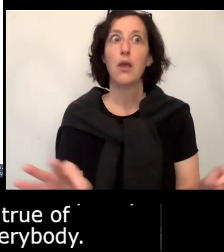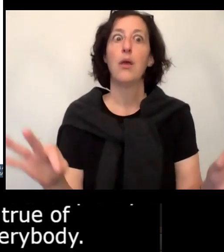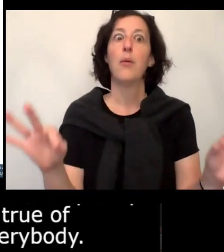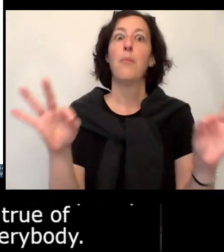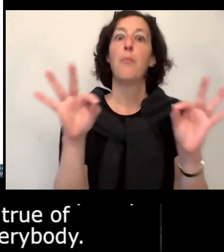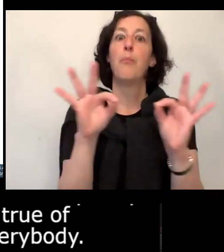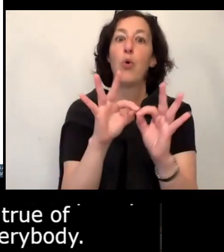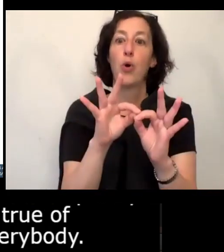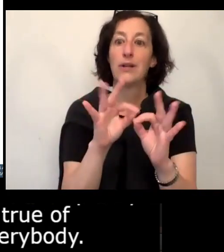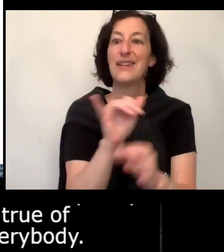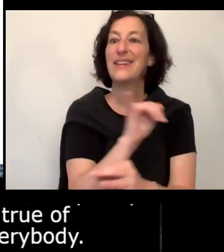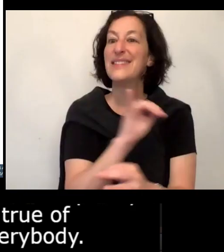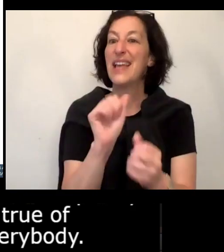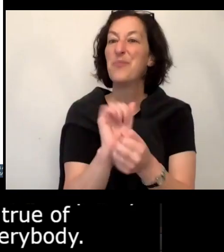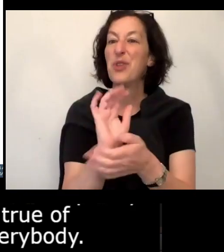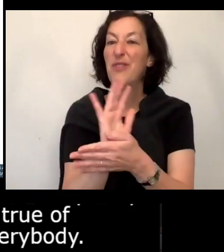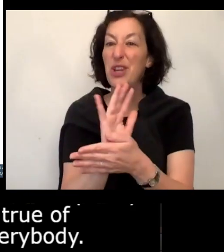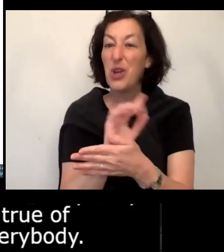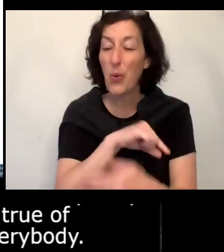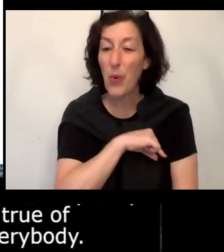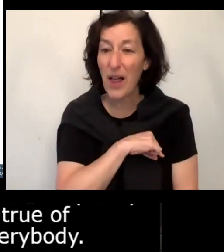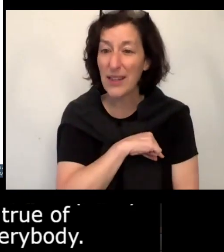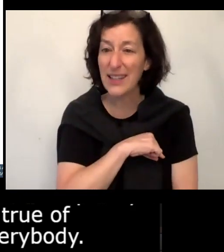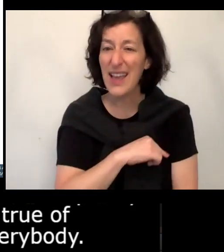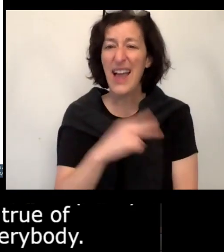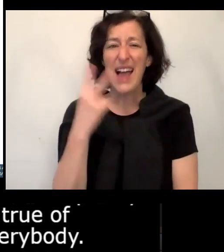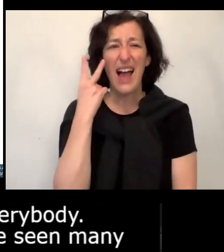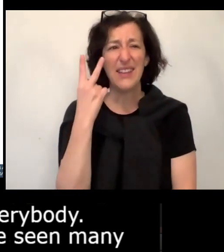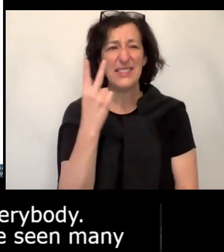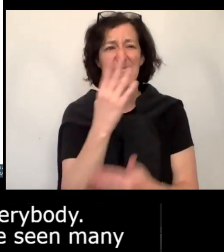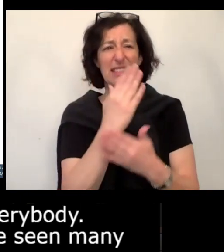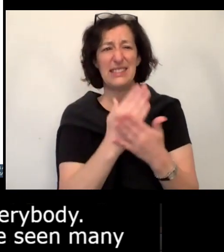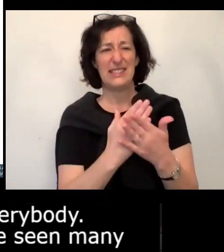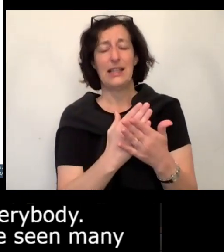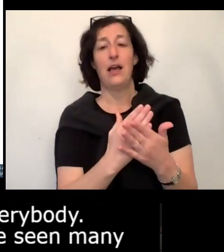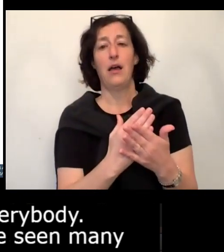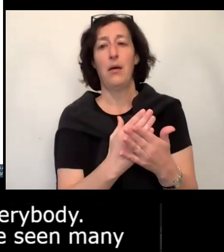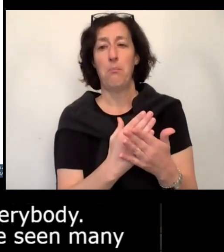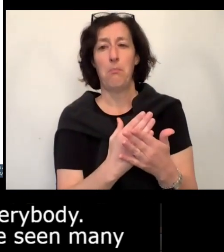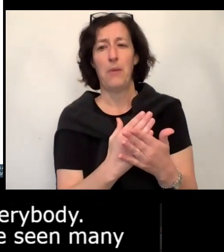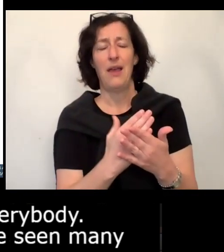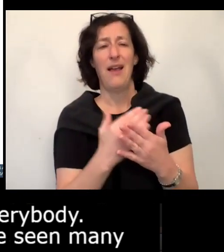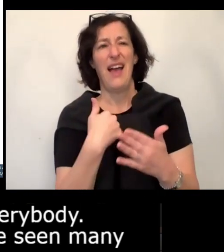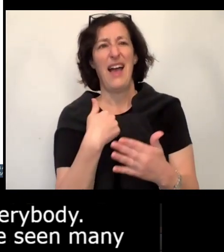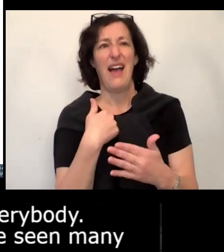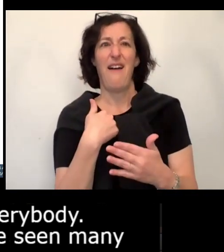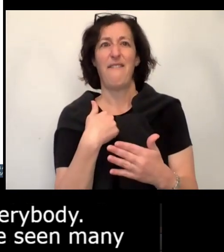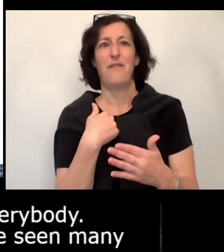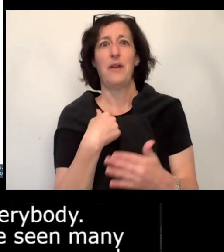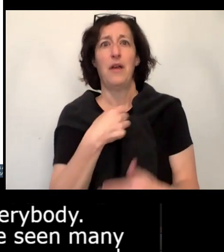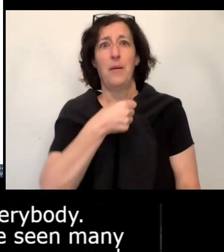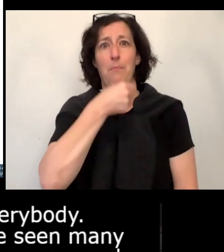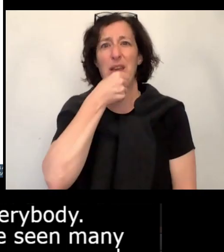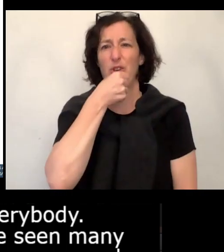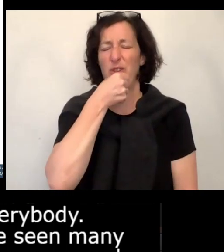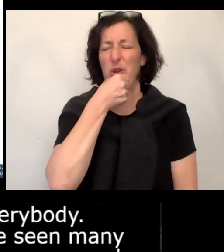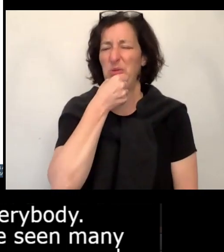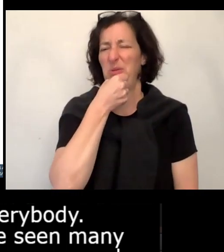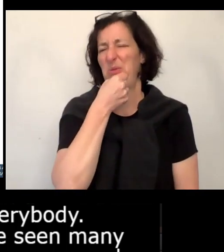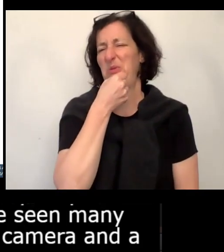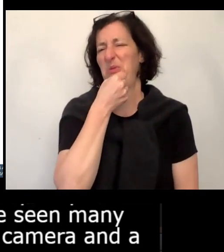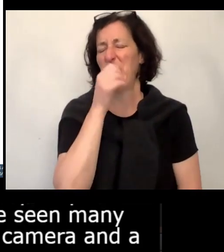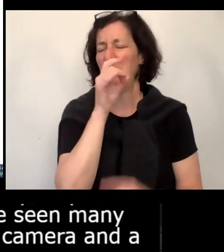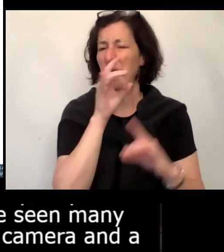I've seen many audio visuals that seem to be done with a $1,500 camera and a $5 microphone. or no